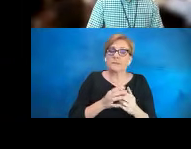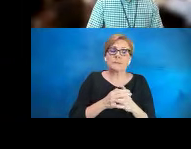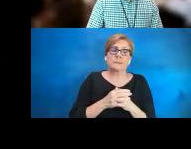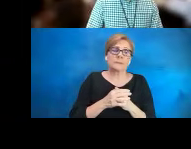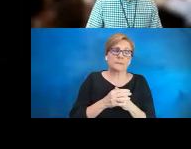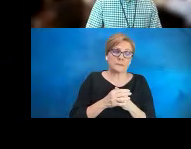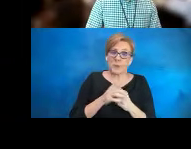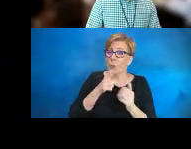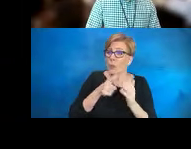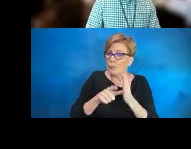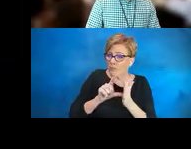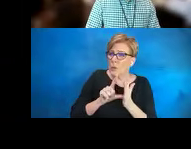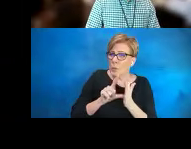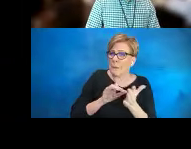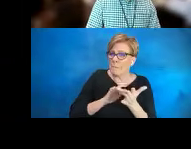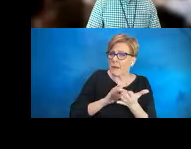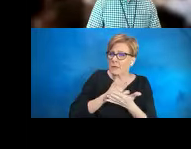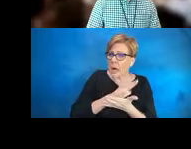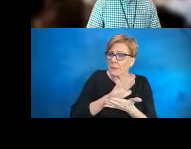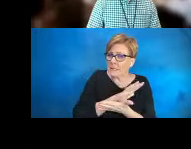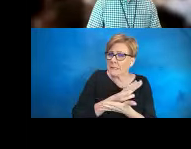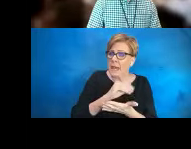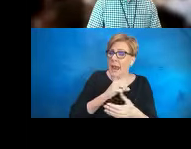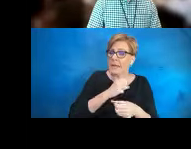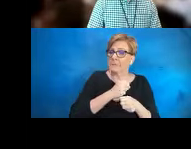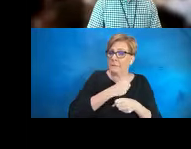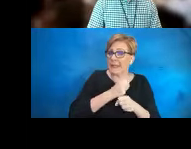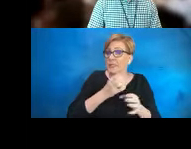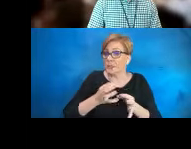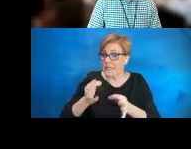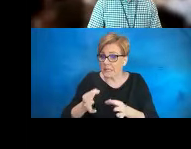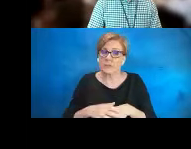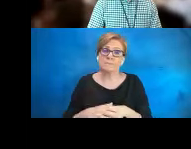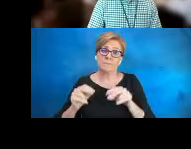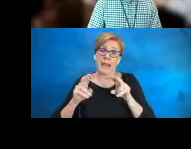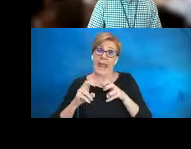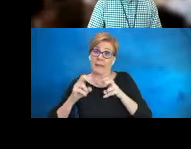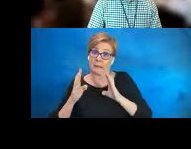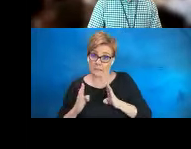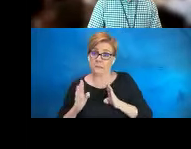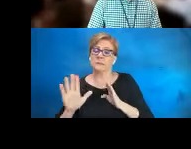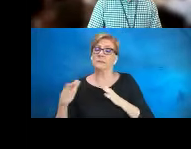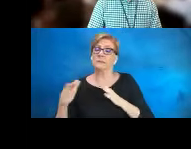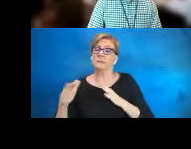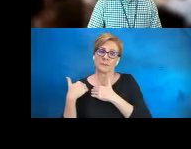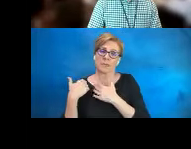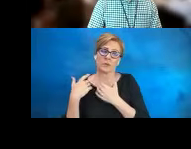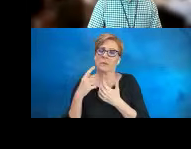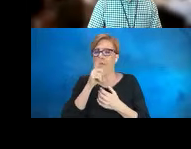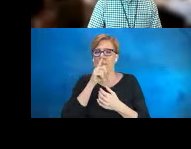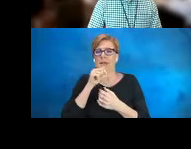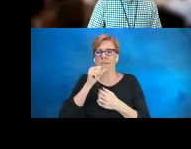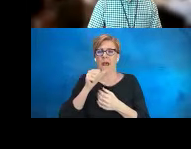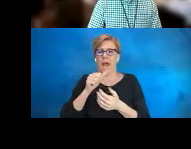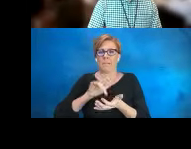are reviewing the medical documents and making determinations. And there are the analysts, who are not medically trained, who are